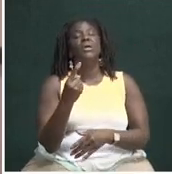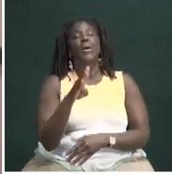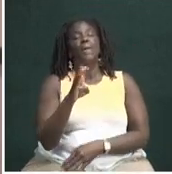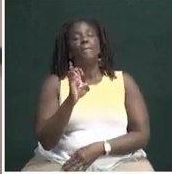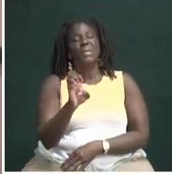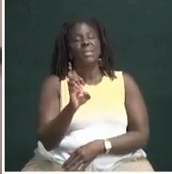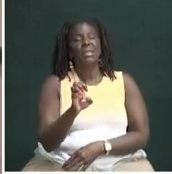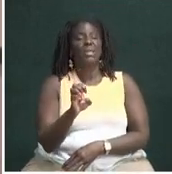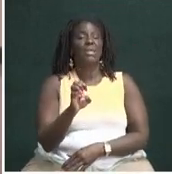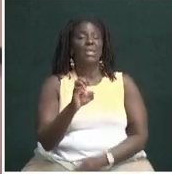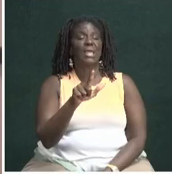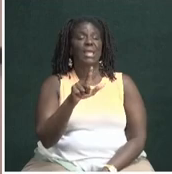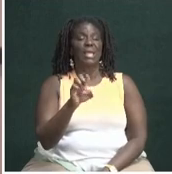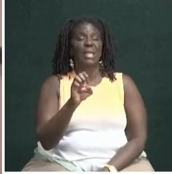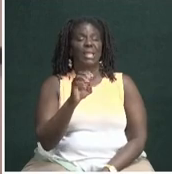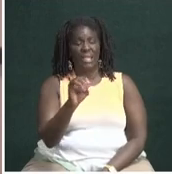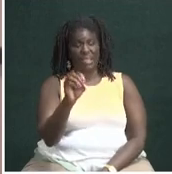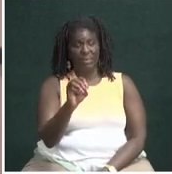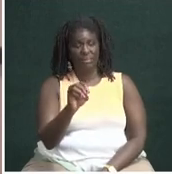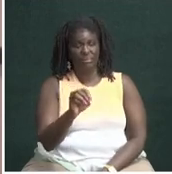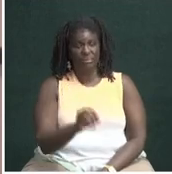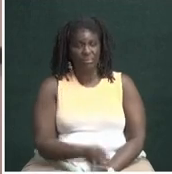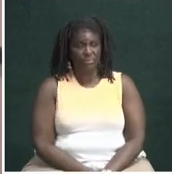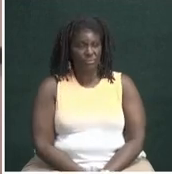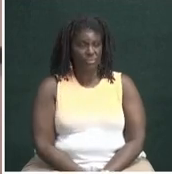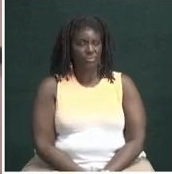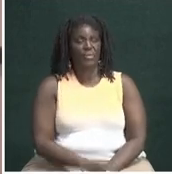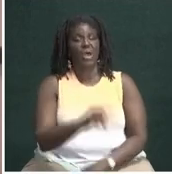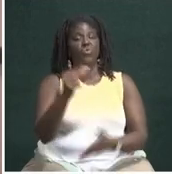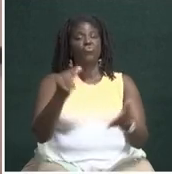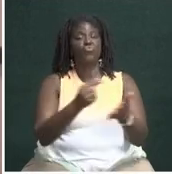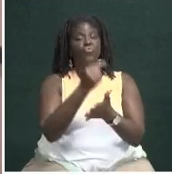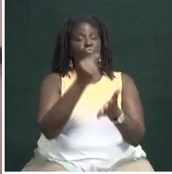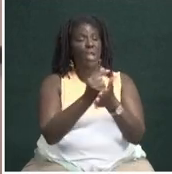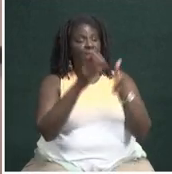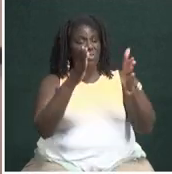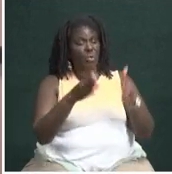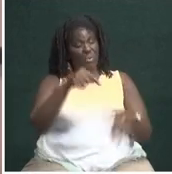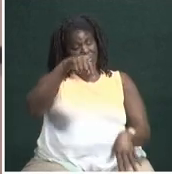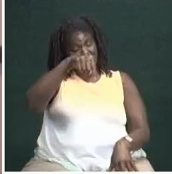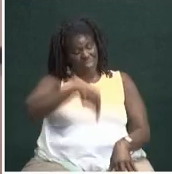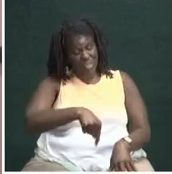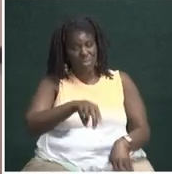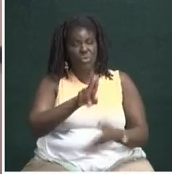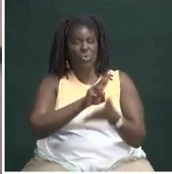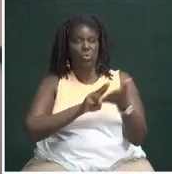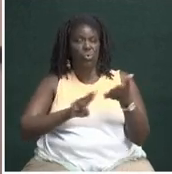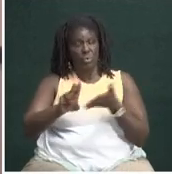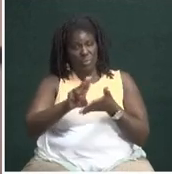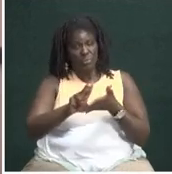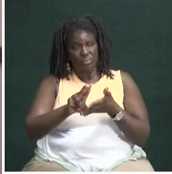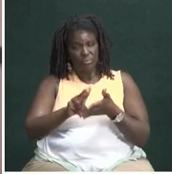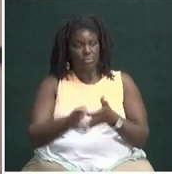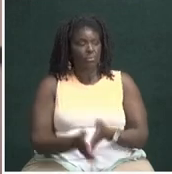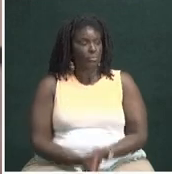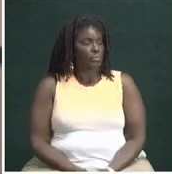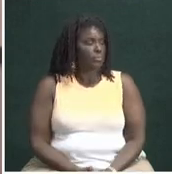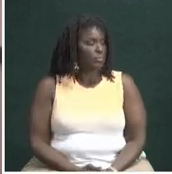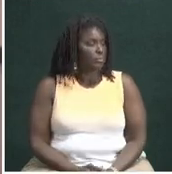you will forever be the alumni of this great university, a Leo for